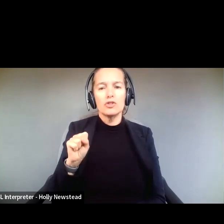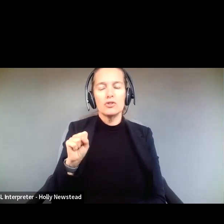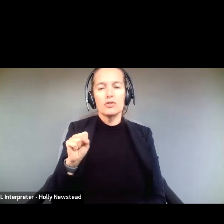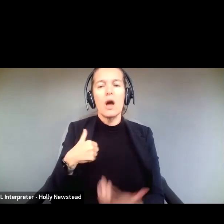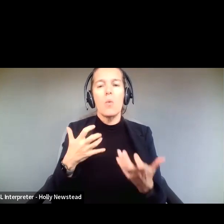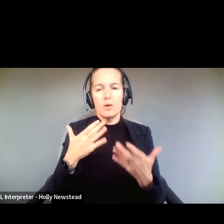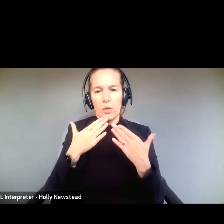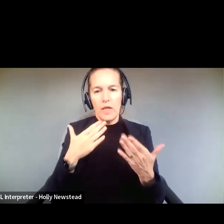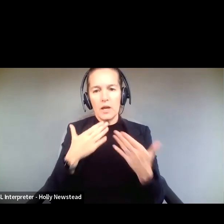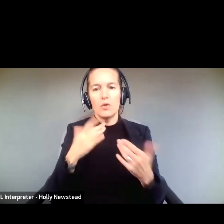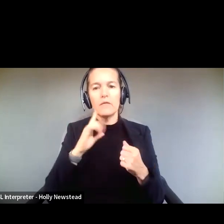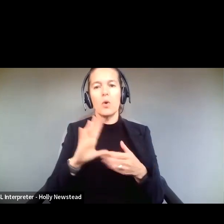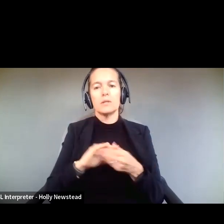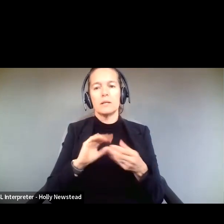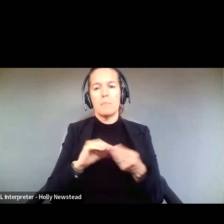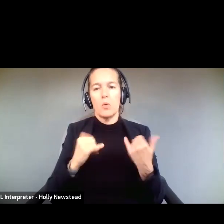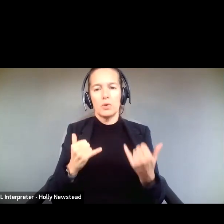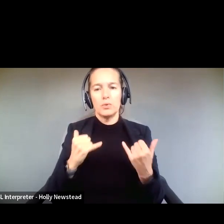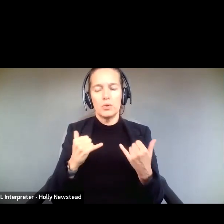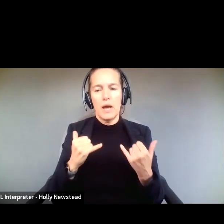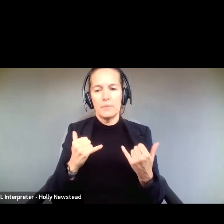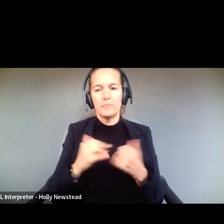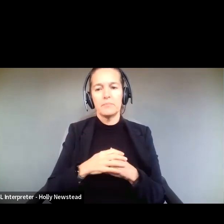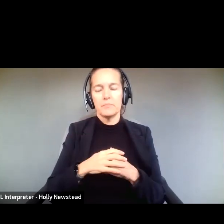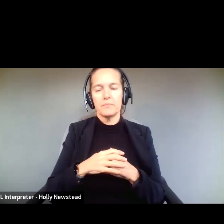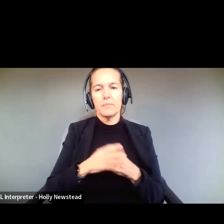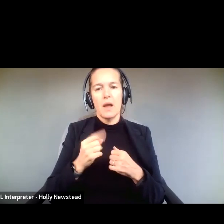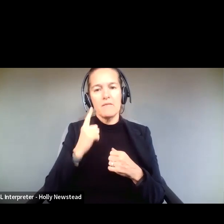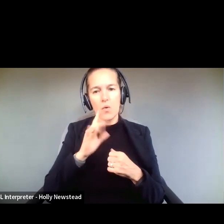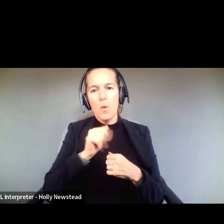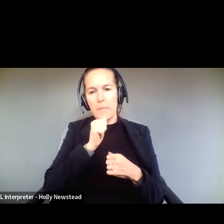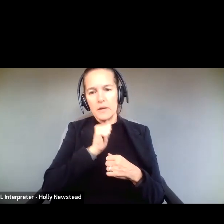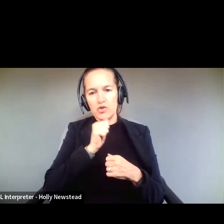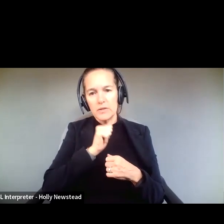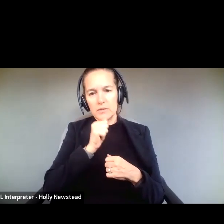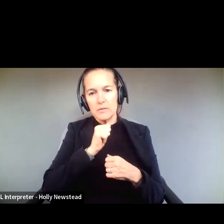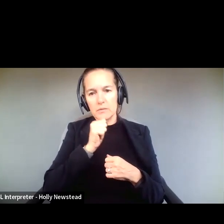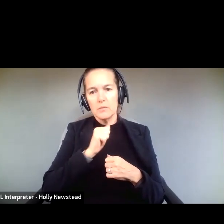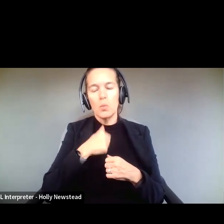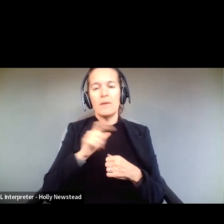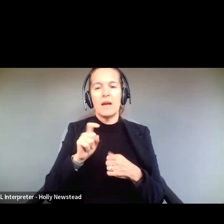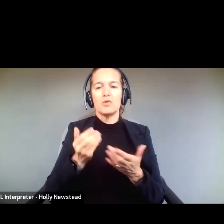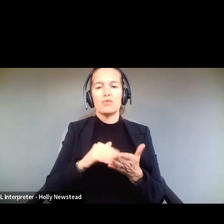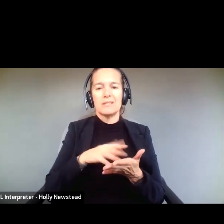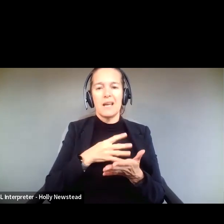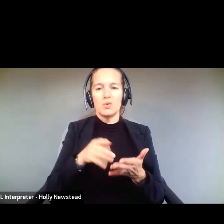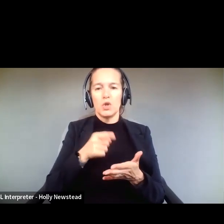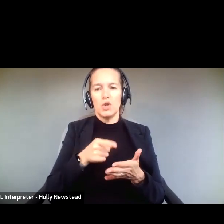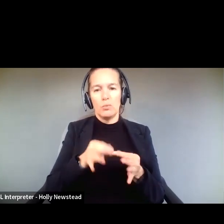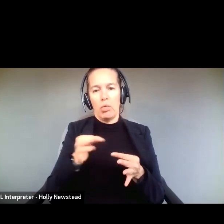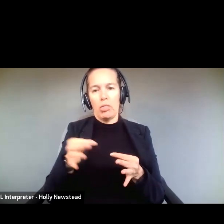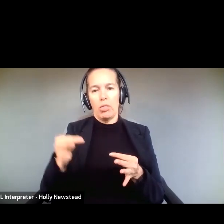to thank you for your testimony today and for your patience. We've had to reschedule you several